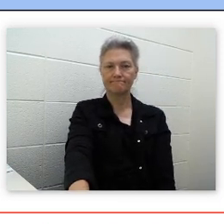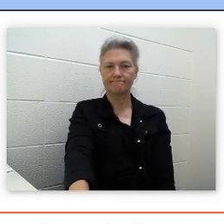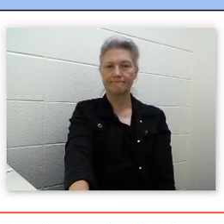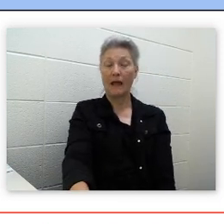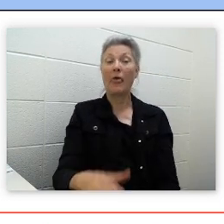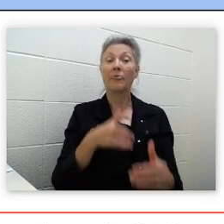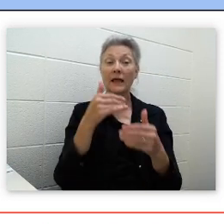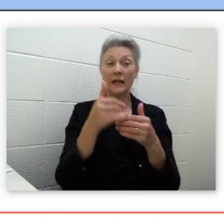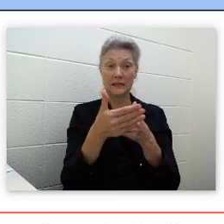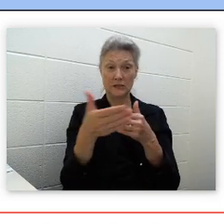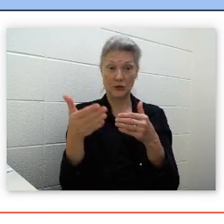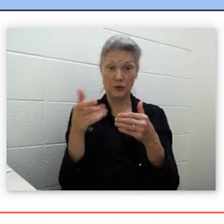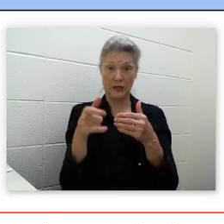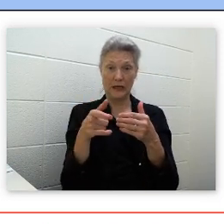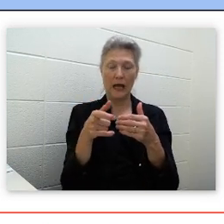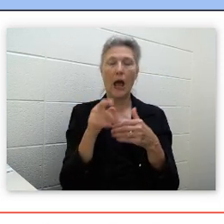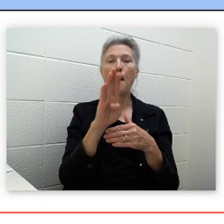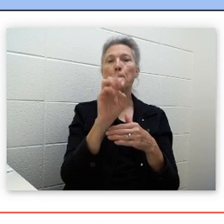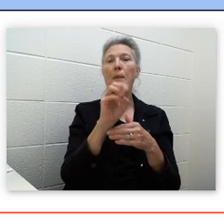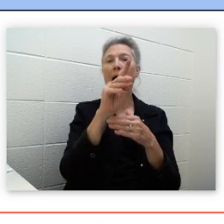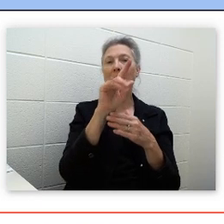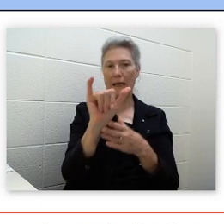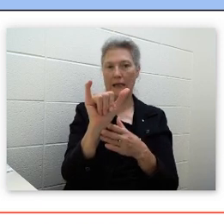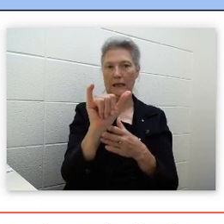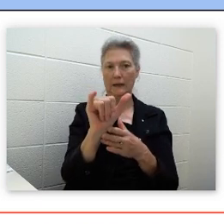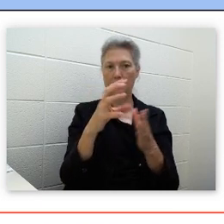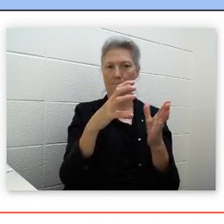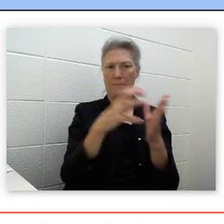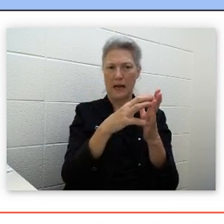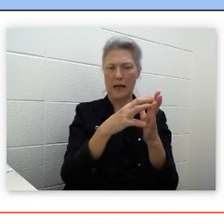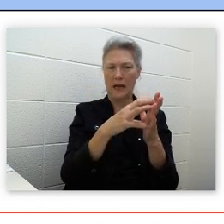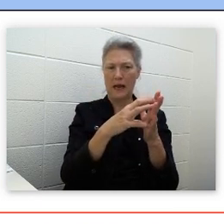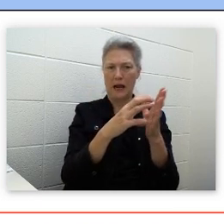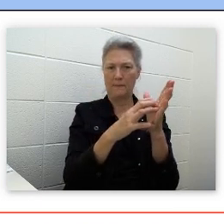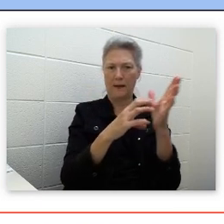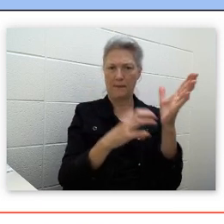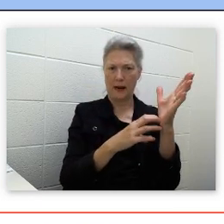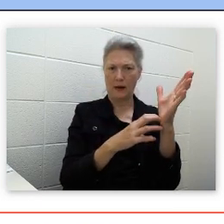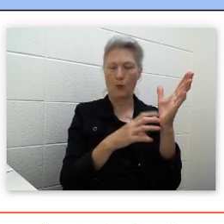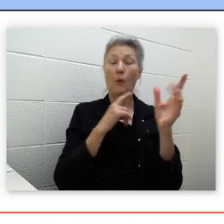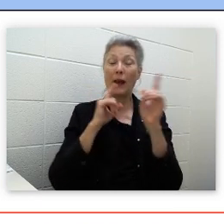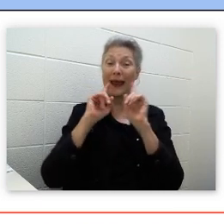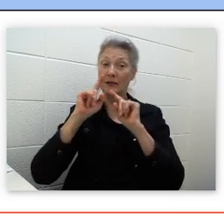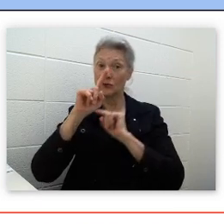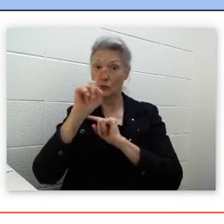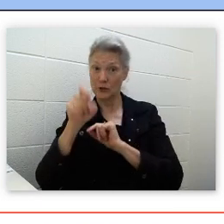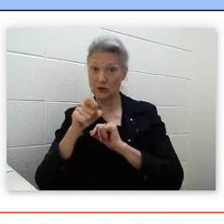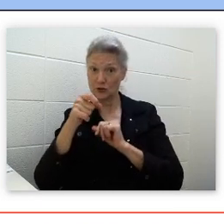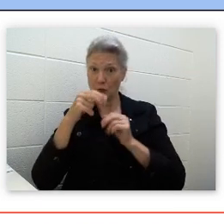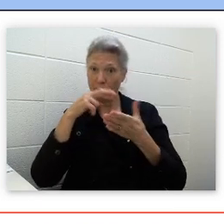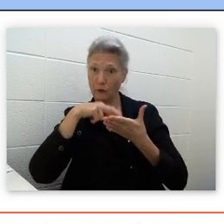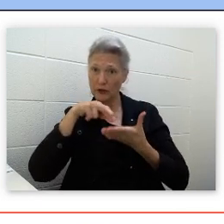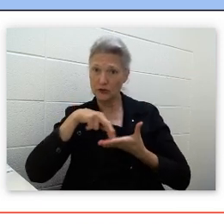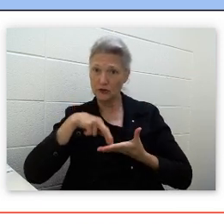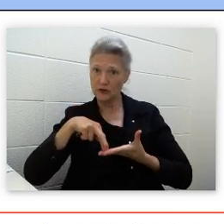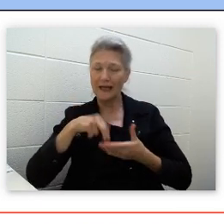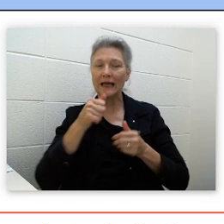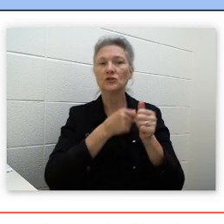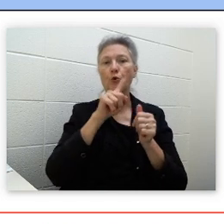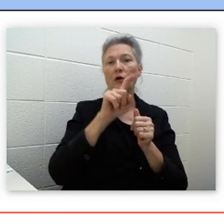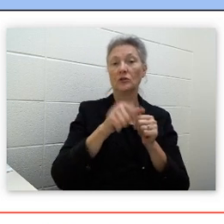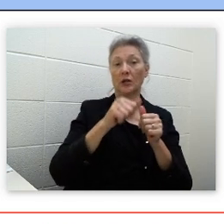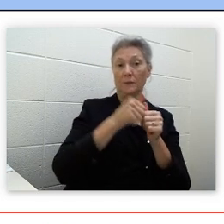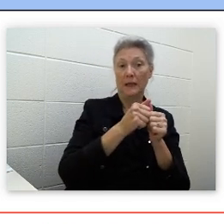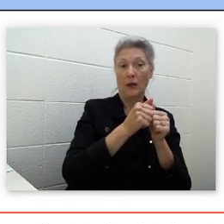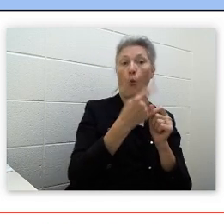The next thing we need is a body. For the body, we want to answer the questions we have researched. Each question can actually be